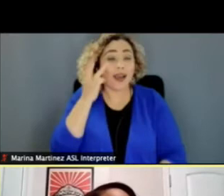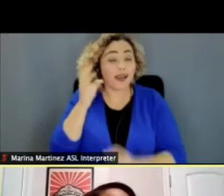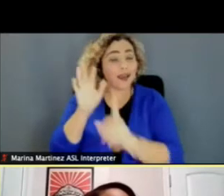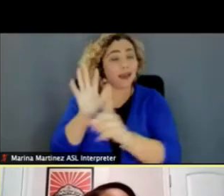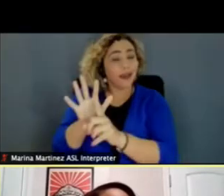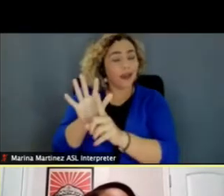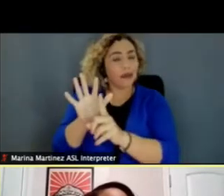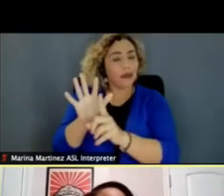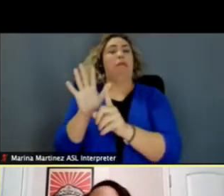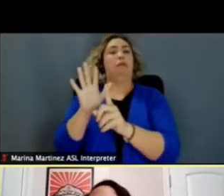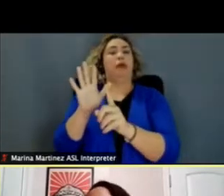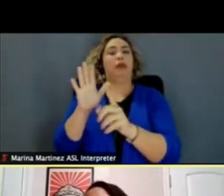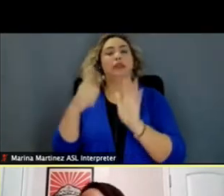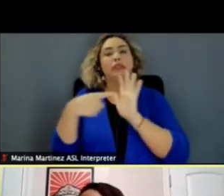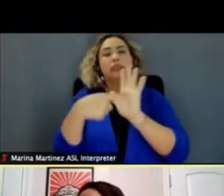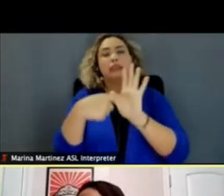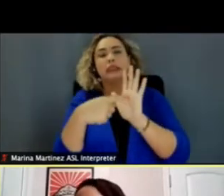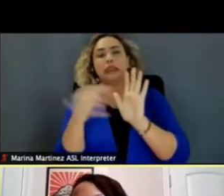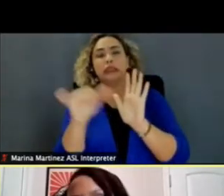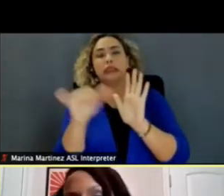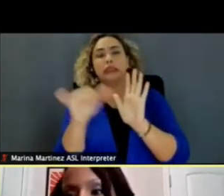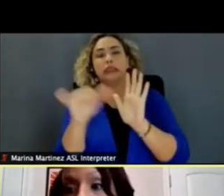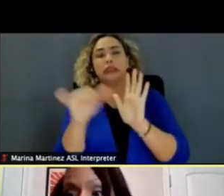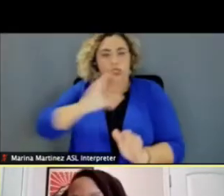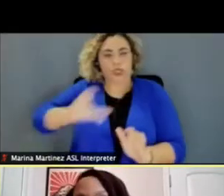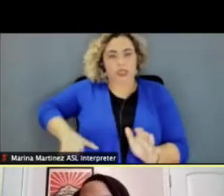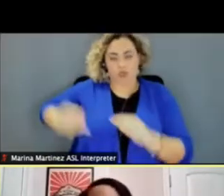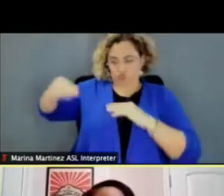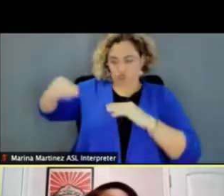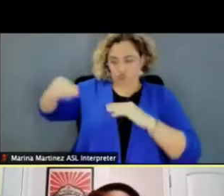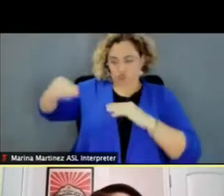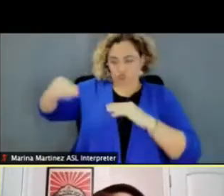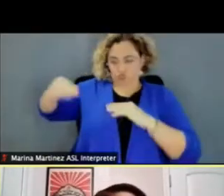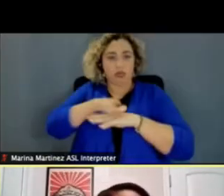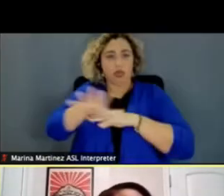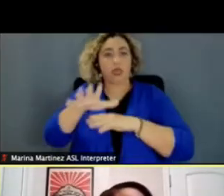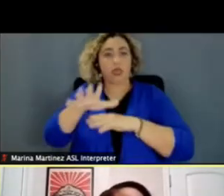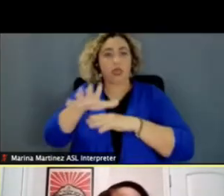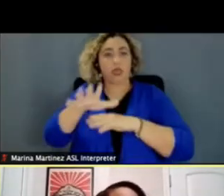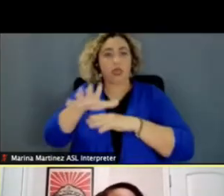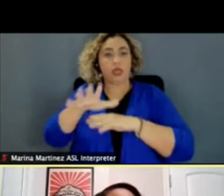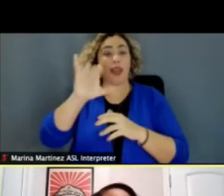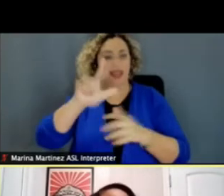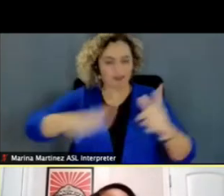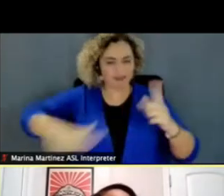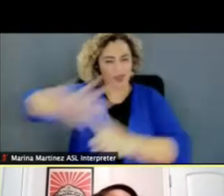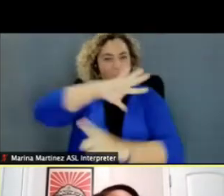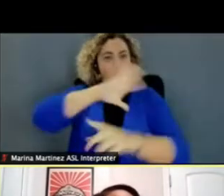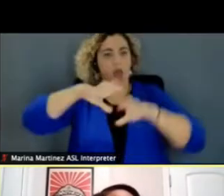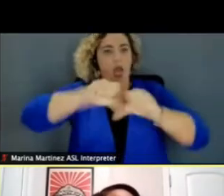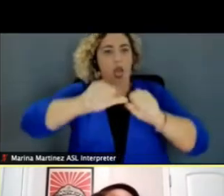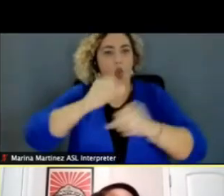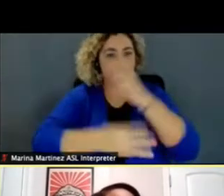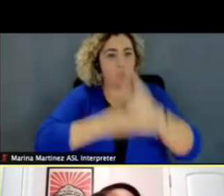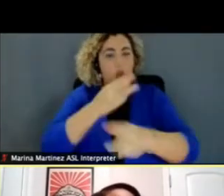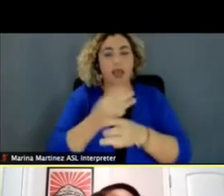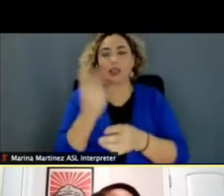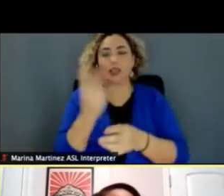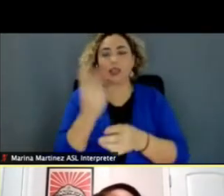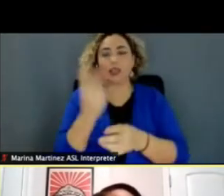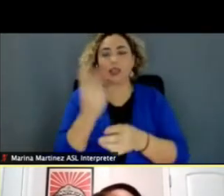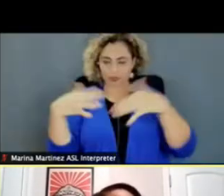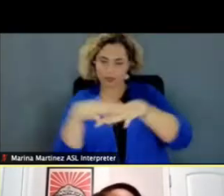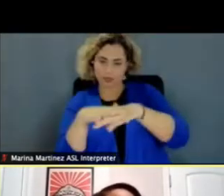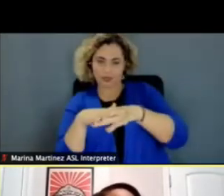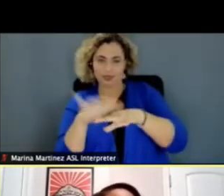that symbolizes Christian influence and colonial rule. So these two mediums create a dichotomy